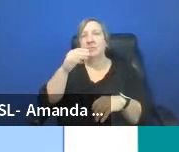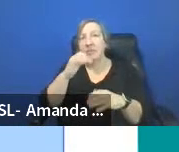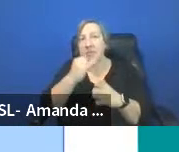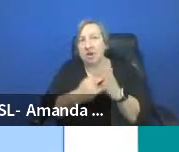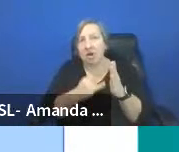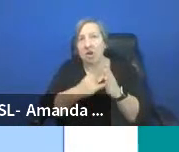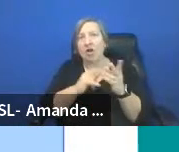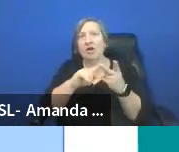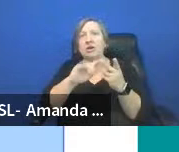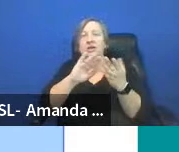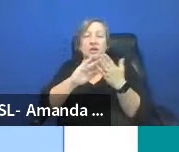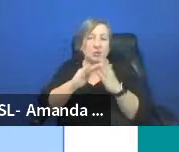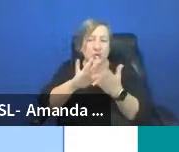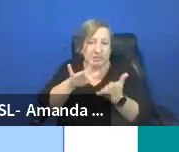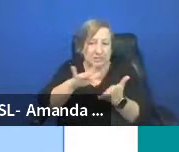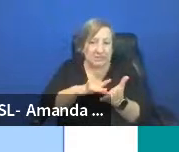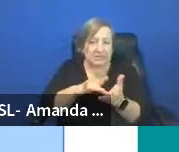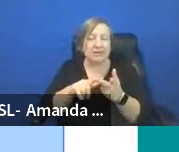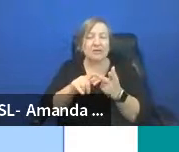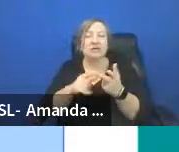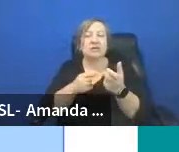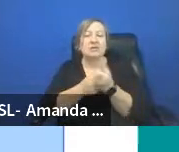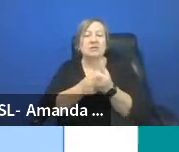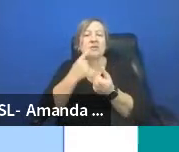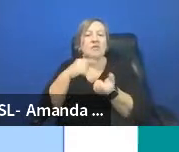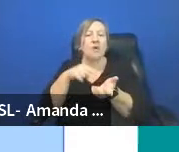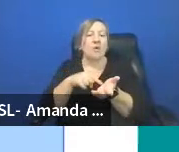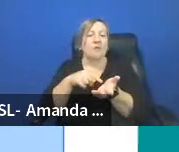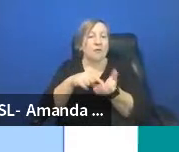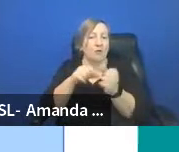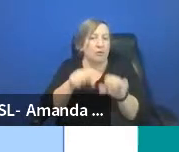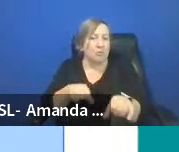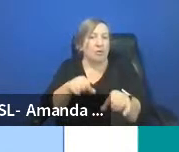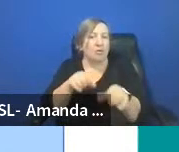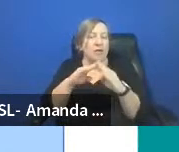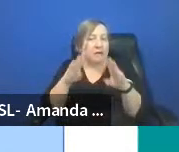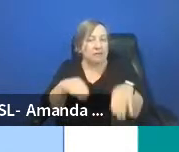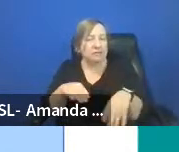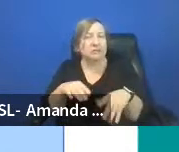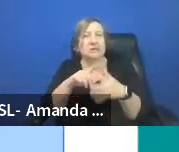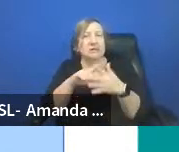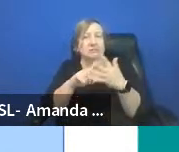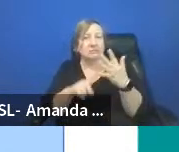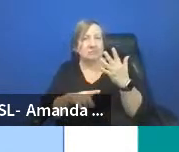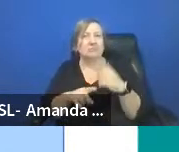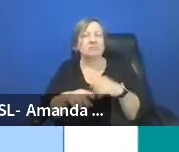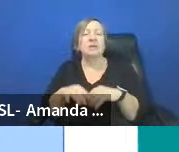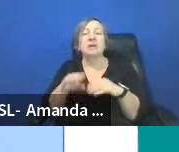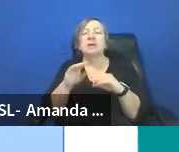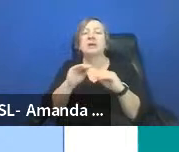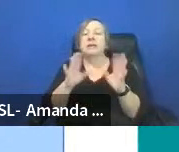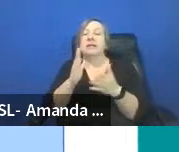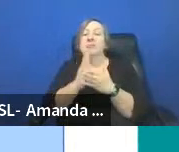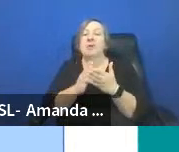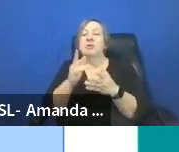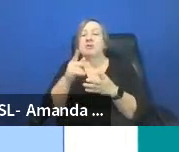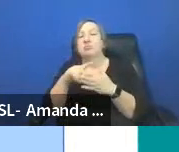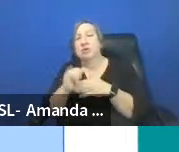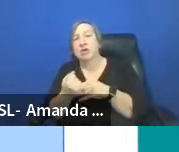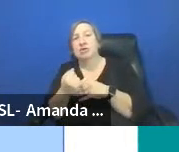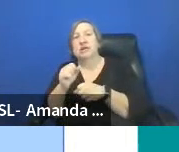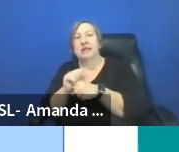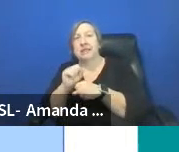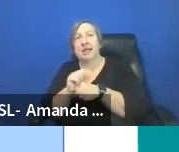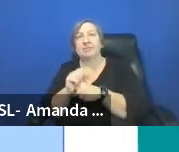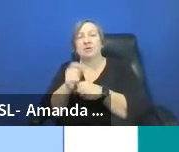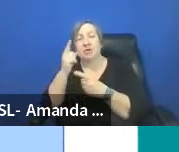community centers, support for affordable housing development. And then there's clear things that are a part of a project labor agreement or a